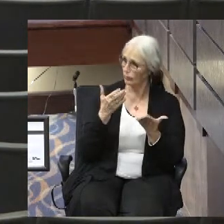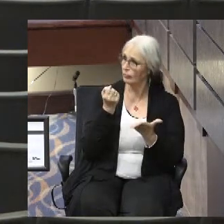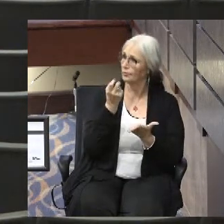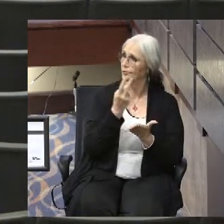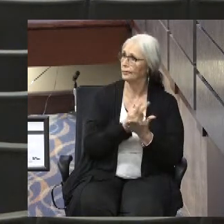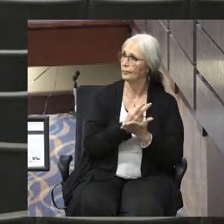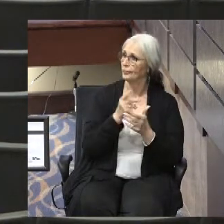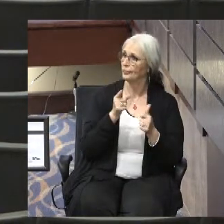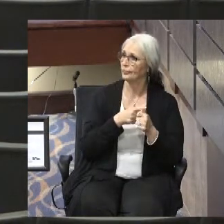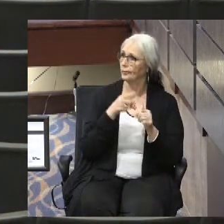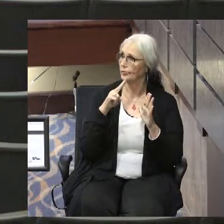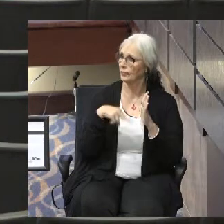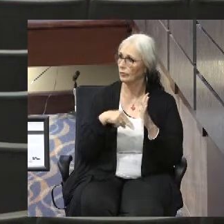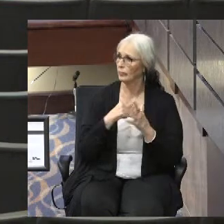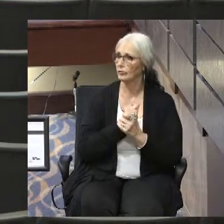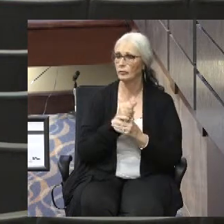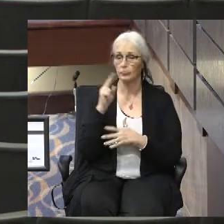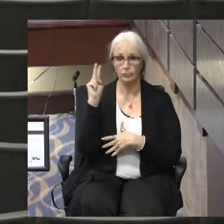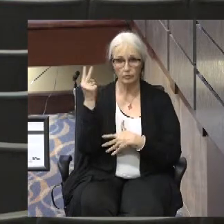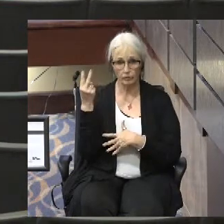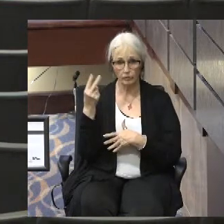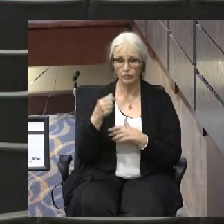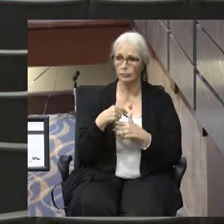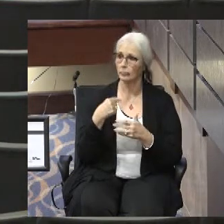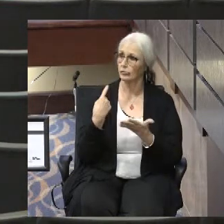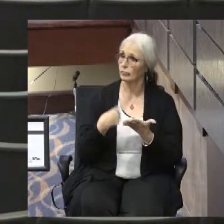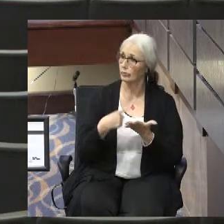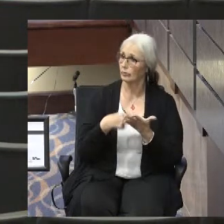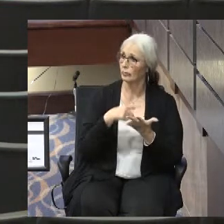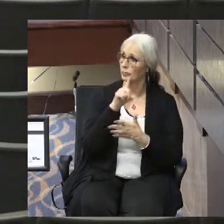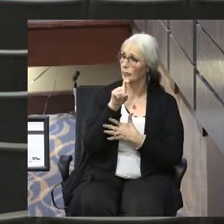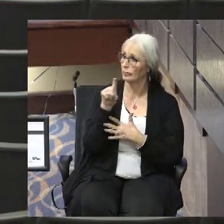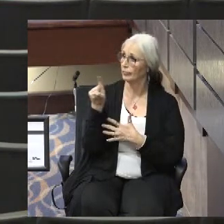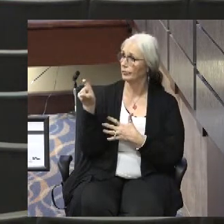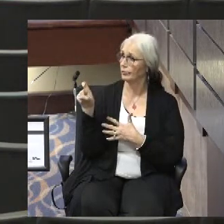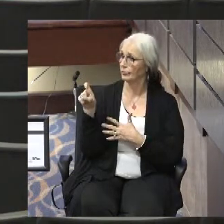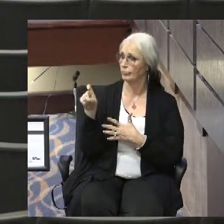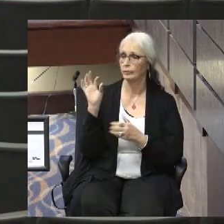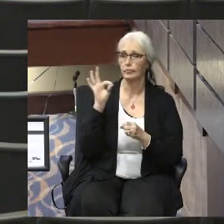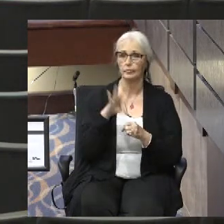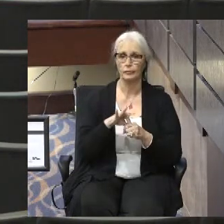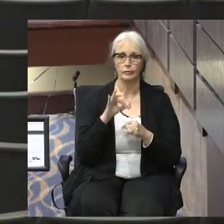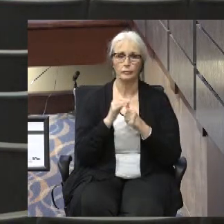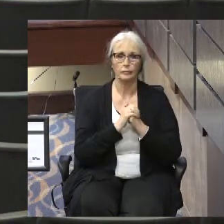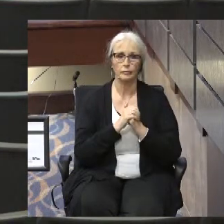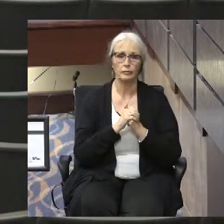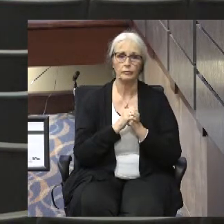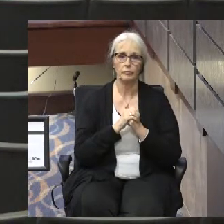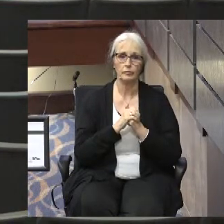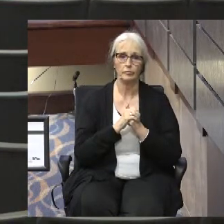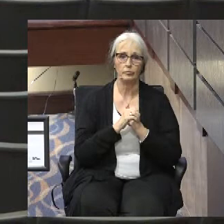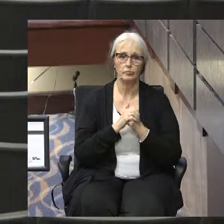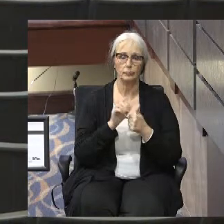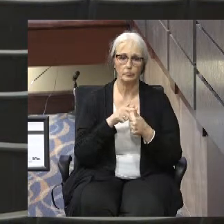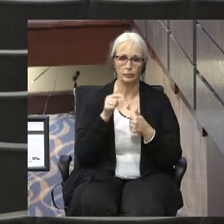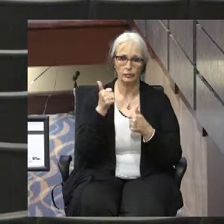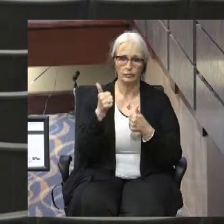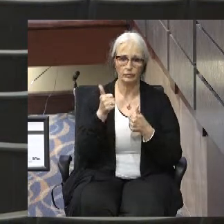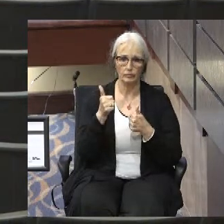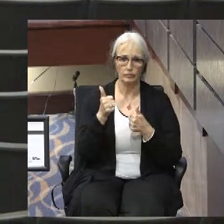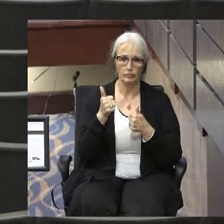first reading. Second. Any discussion? Please poll the council. Yes.